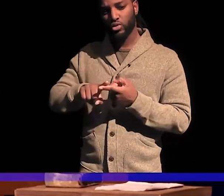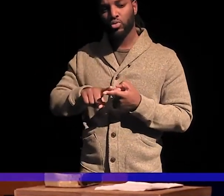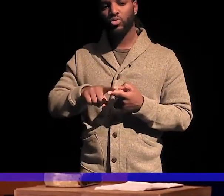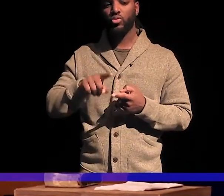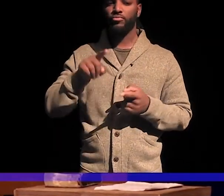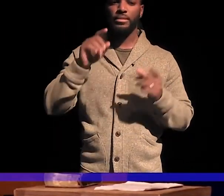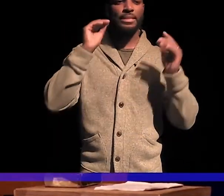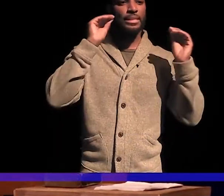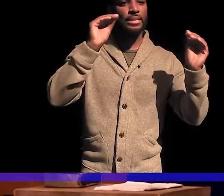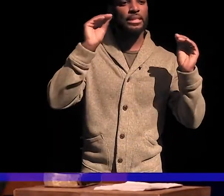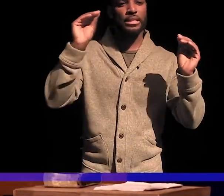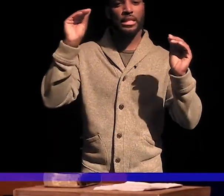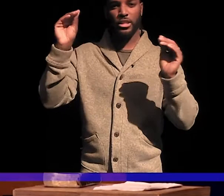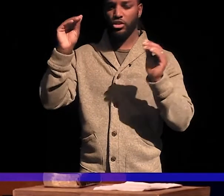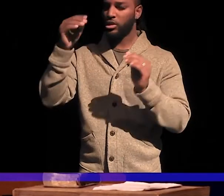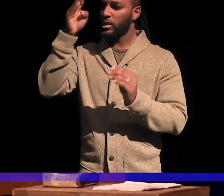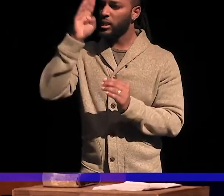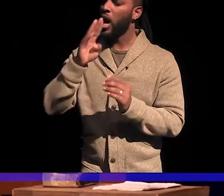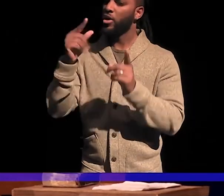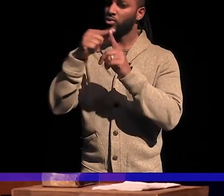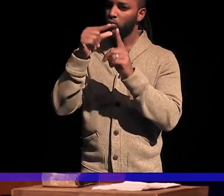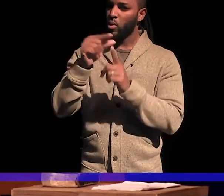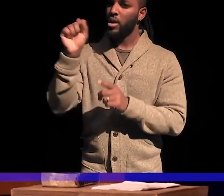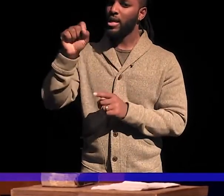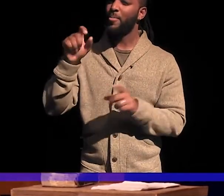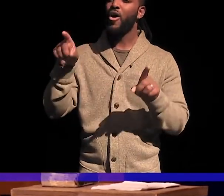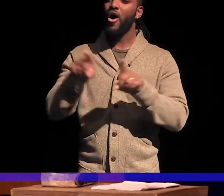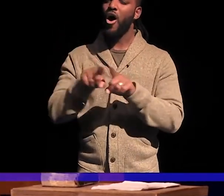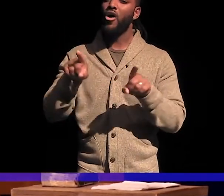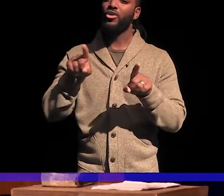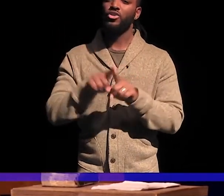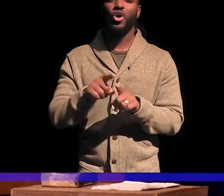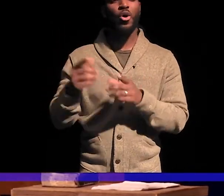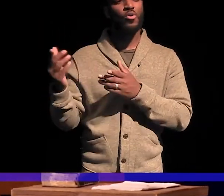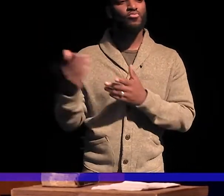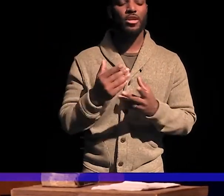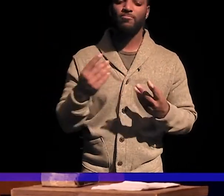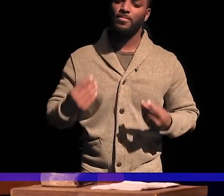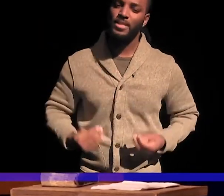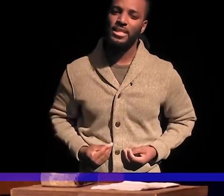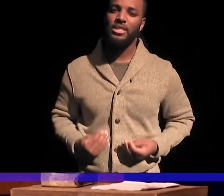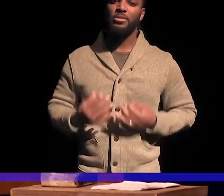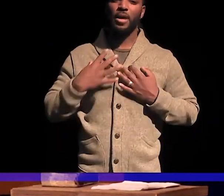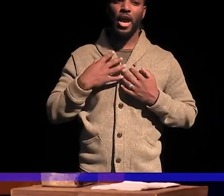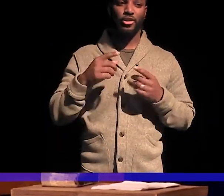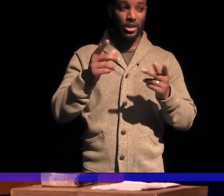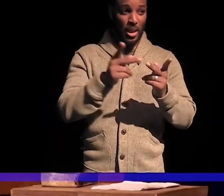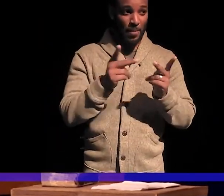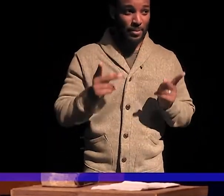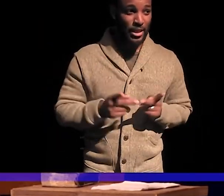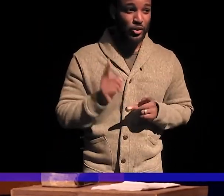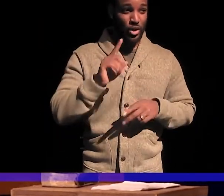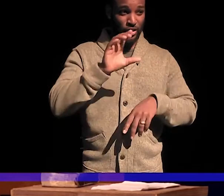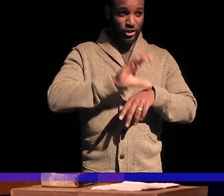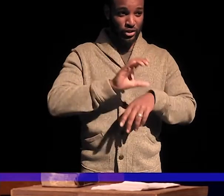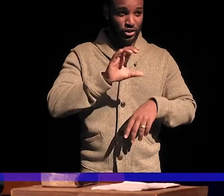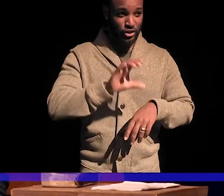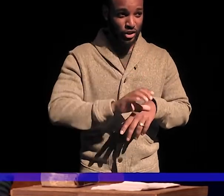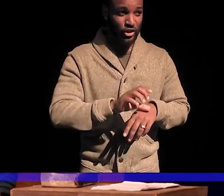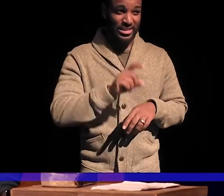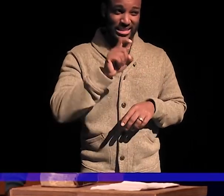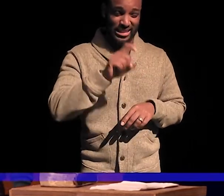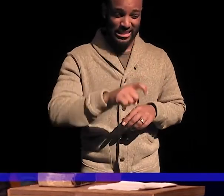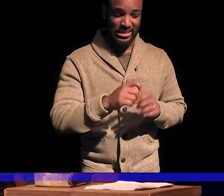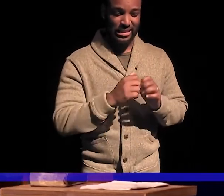the message of the gospel, but also to bring the institution of the church to places where the church does not exist